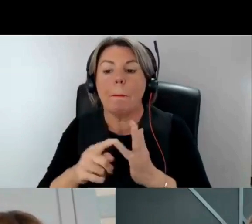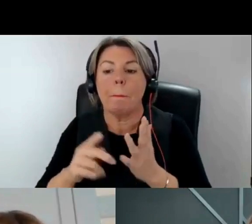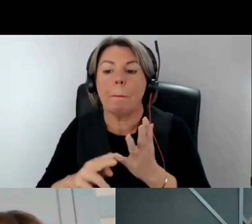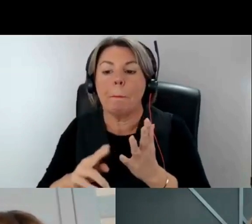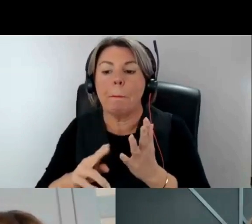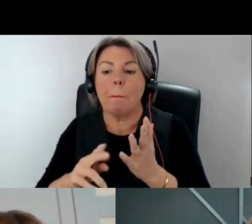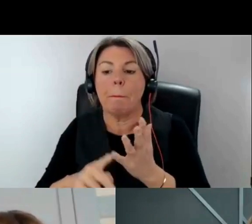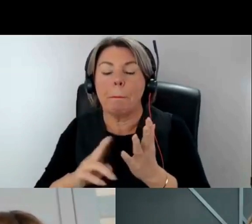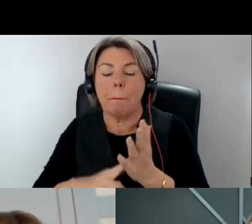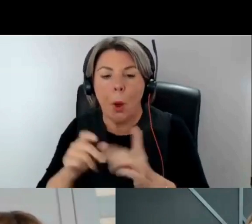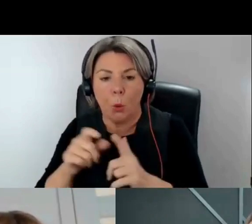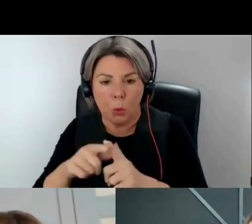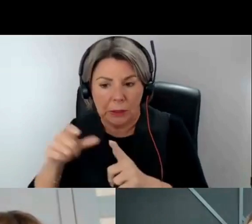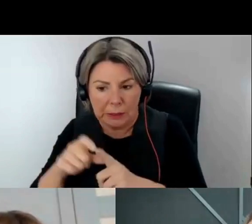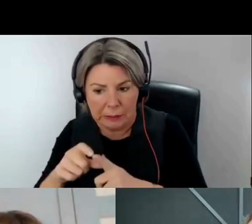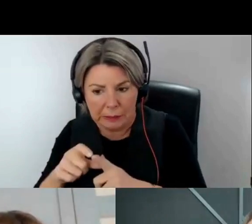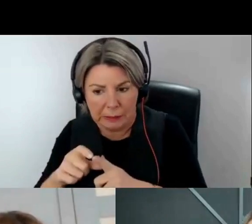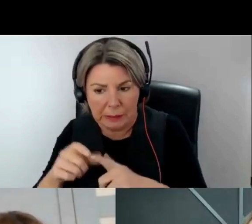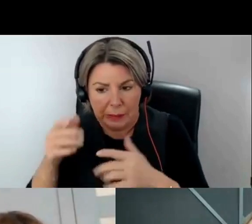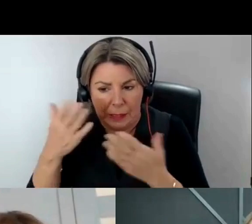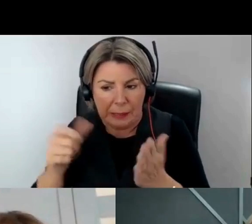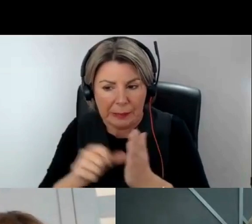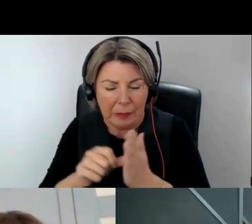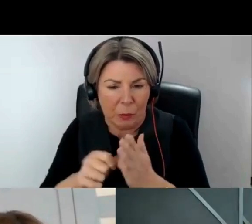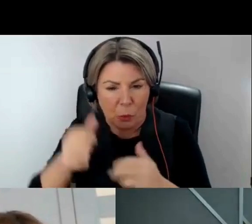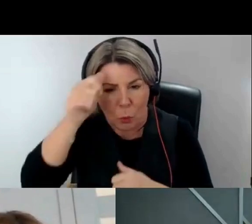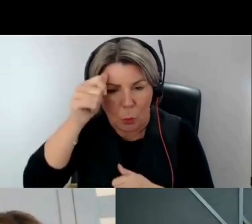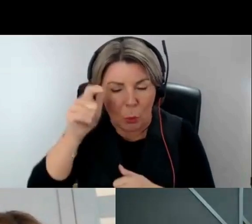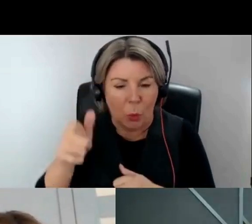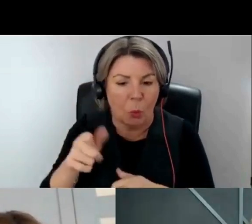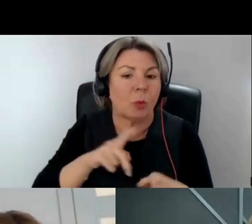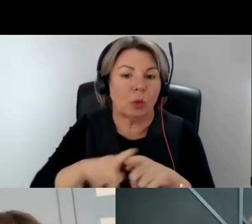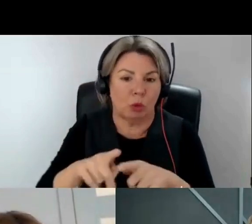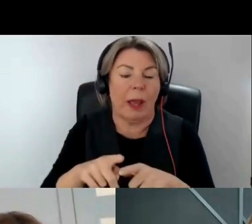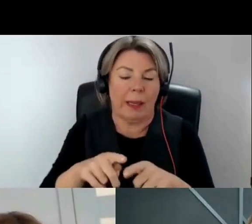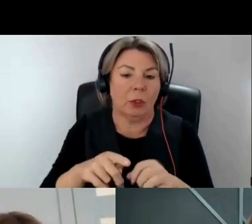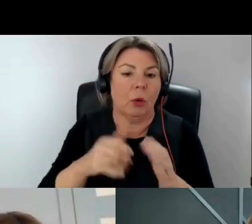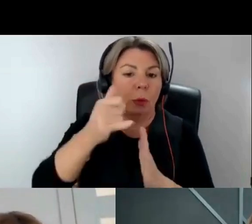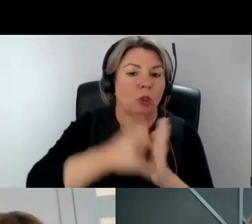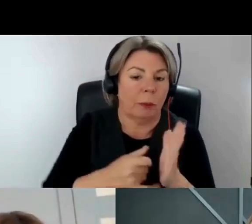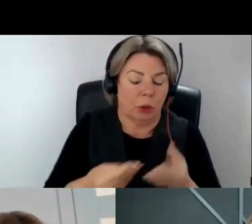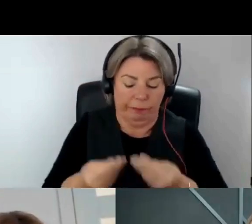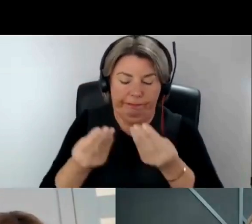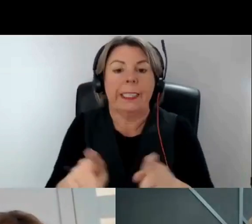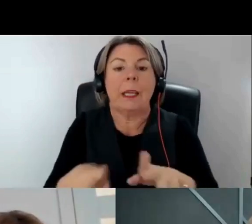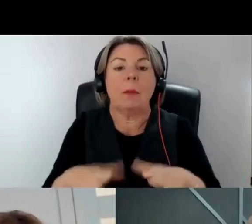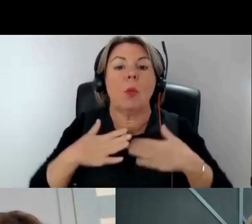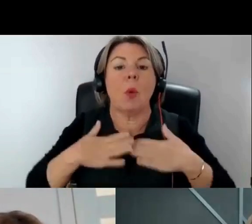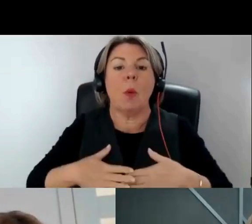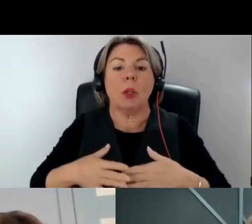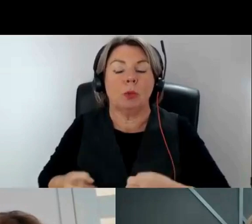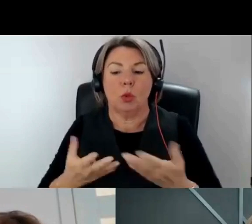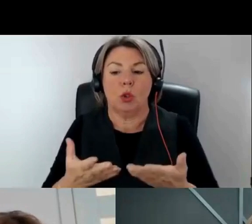out there in some of the chemists. It's difficult to know. But yeah, so what we try to prescribe now is similar to what our bodies produce rather